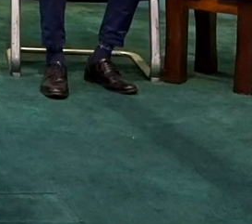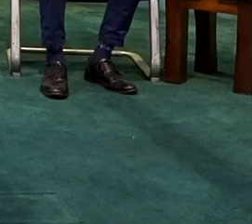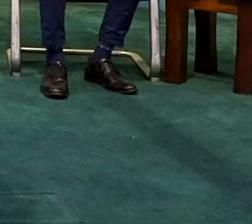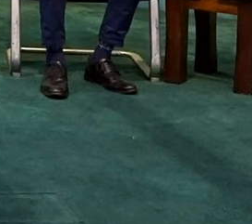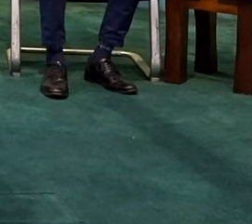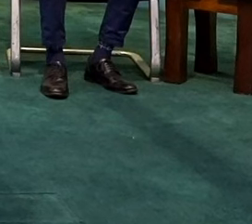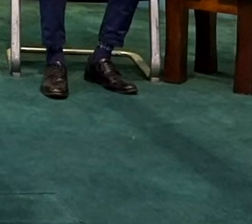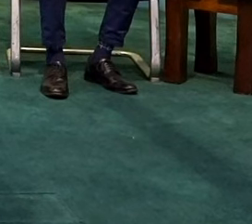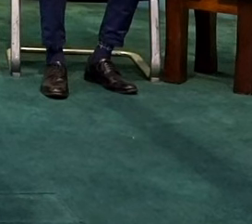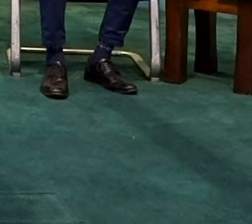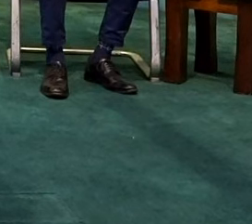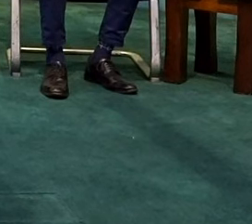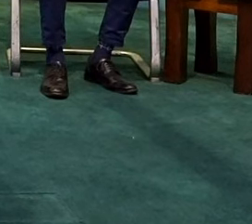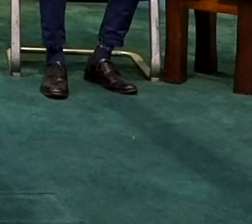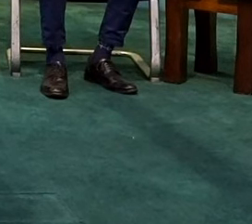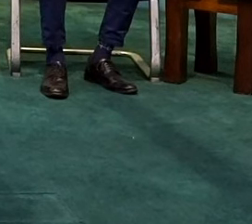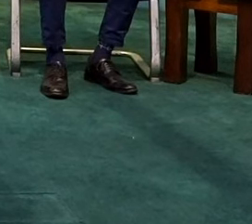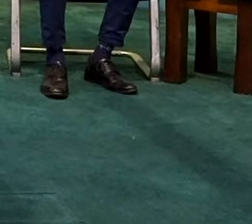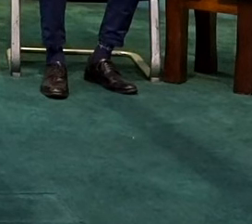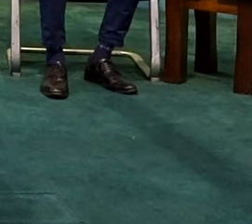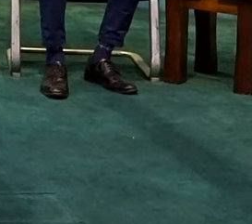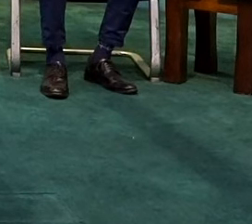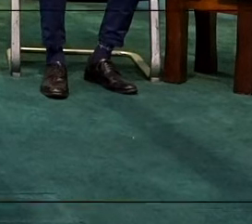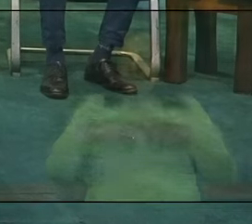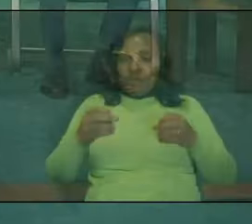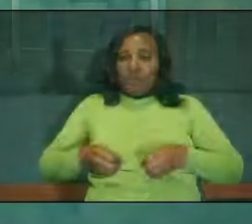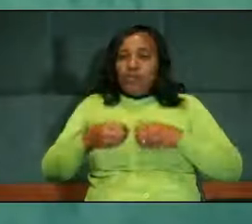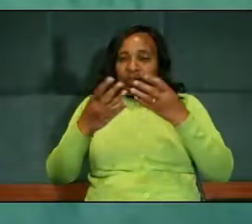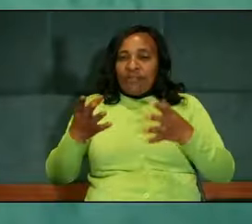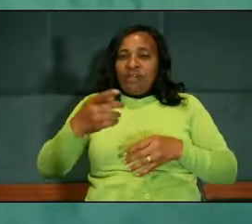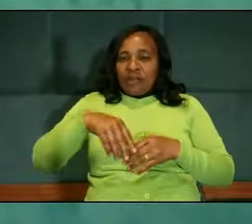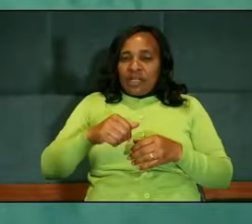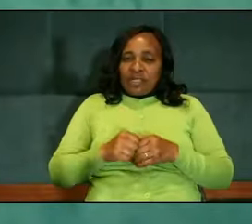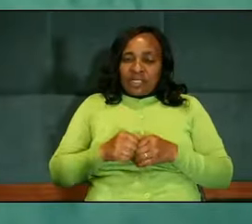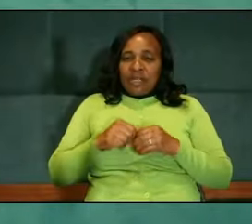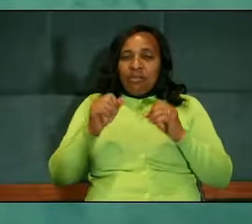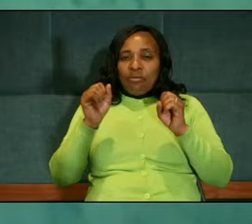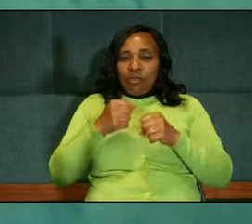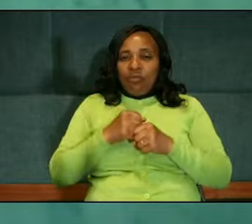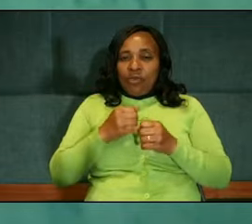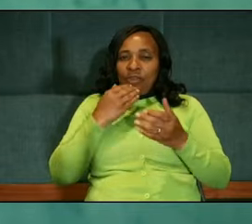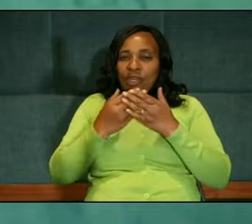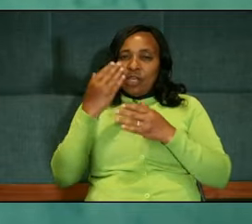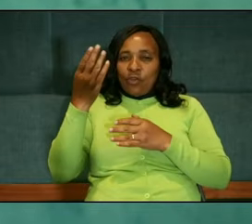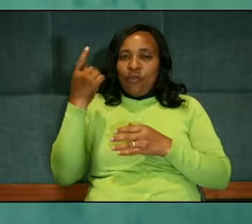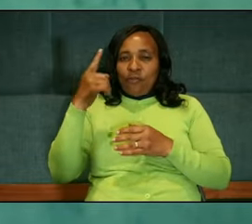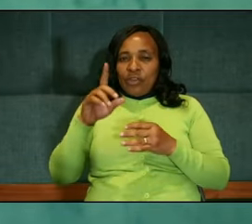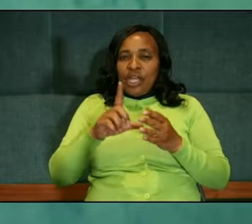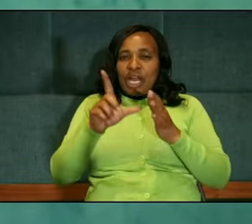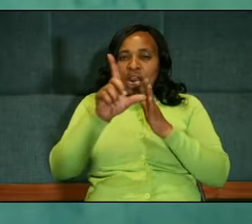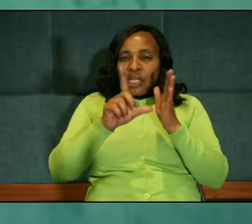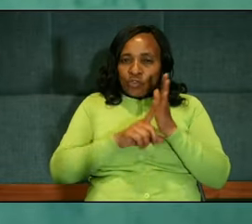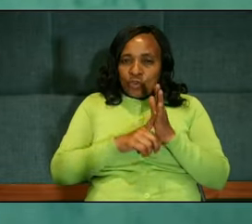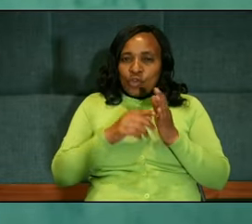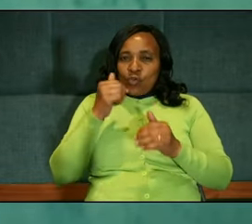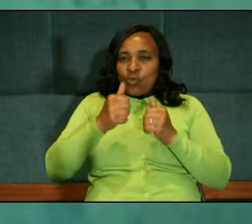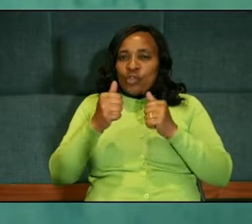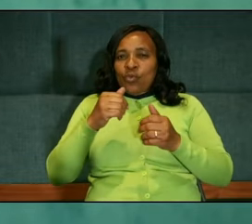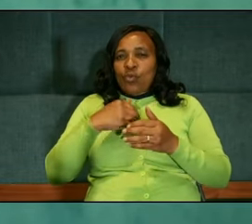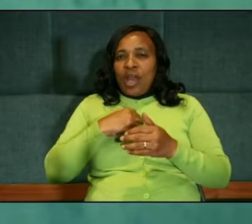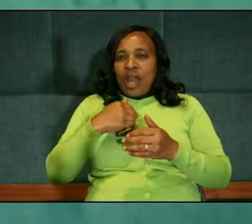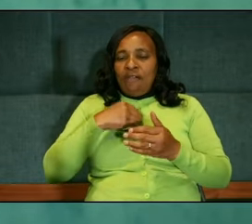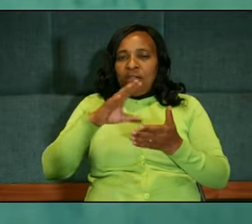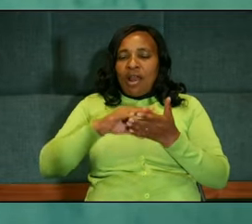you for the breath of life which you've gifted unto us. We don't take it for granted, Lord. We thank you for this lesson which we have